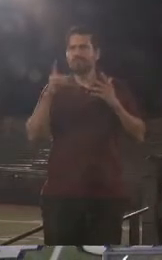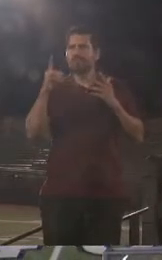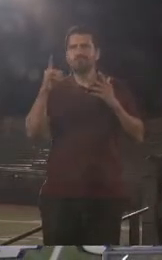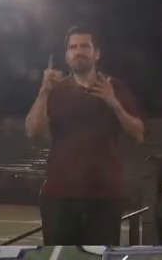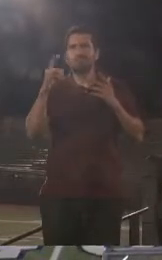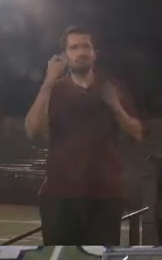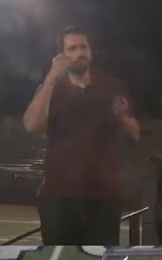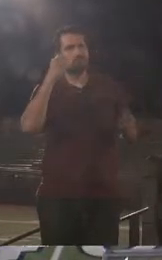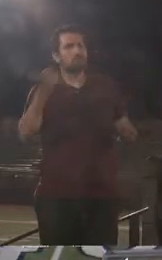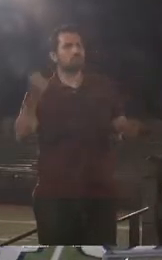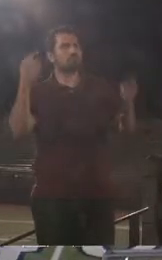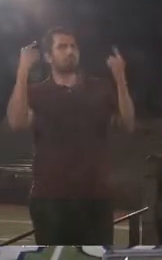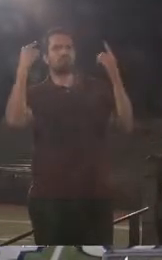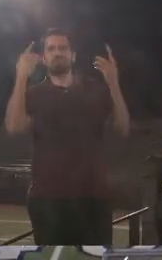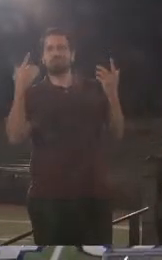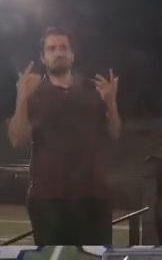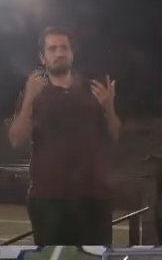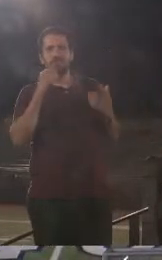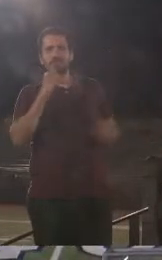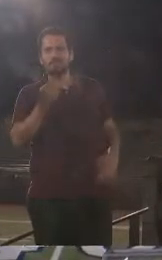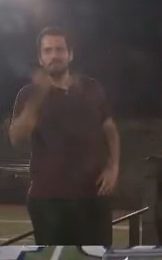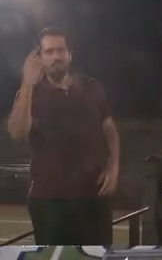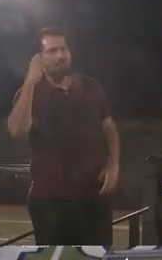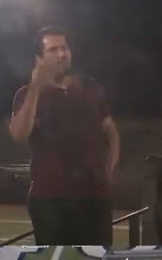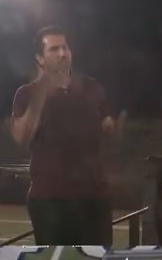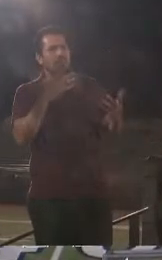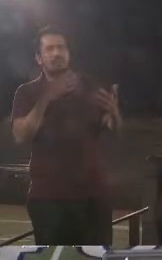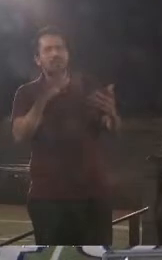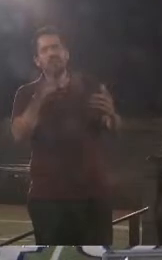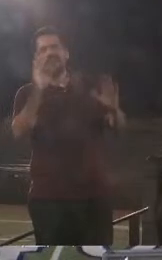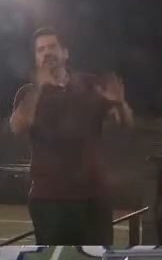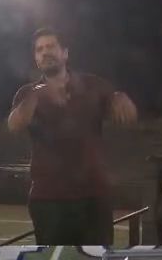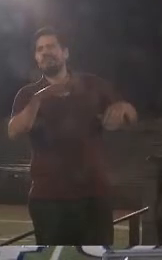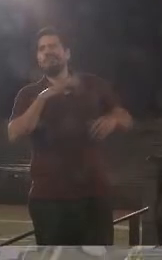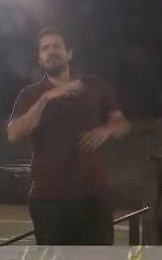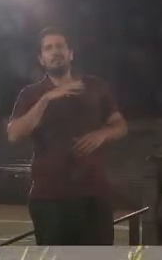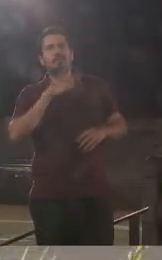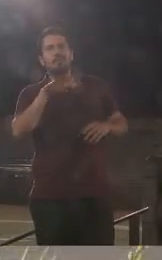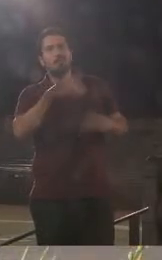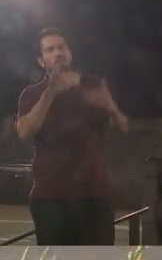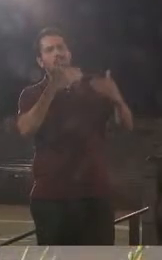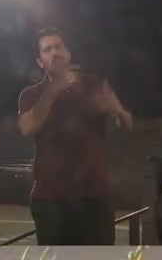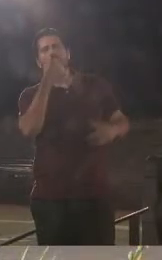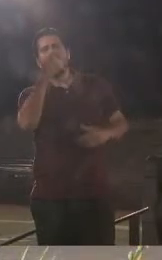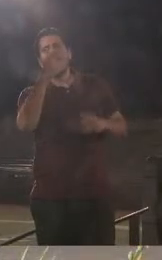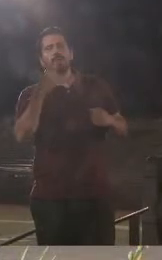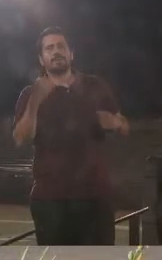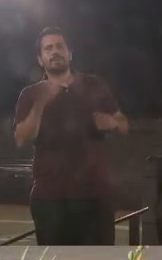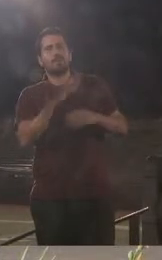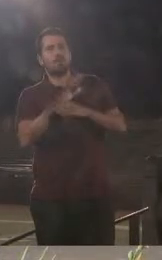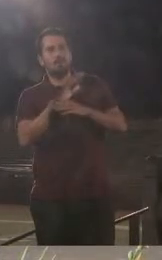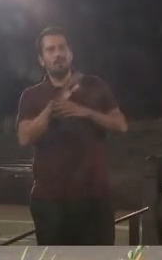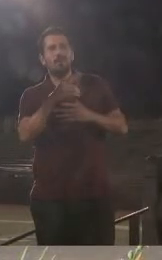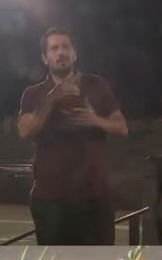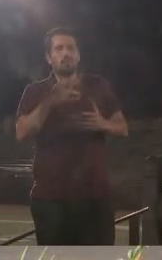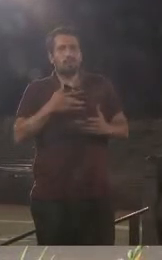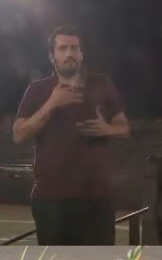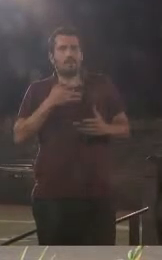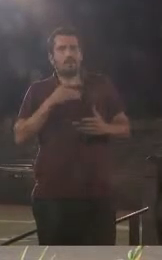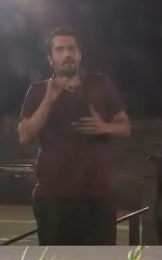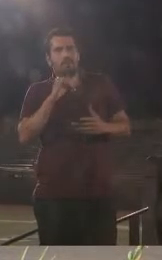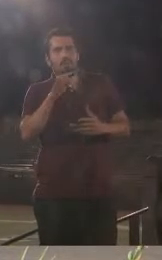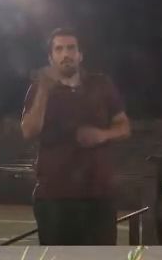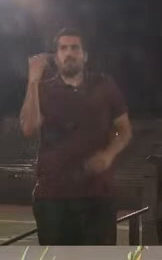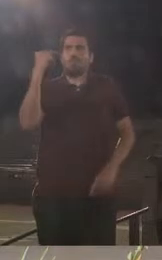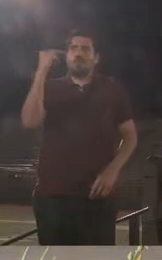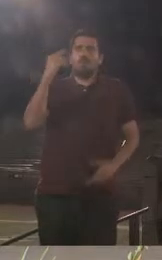what I meant. They didn't take me seriously, and they told me, well, if you go watch a horror movie, at some point, you'll feel like you're being watched and you won't be